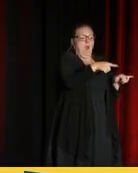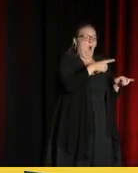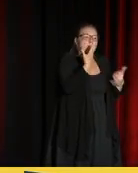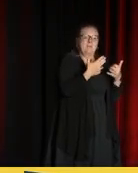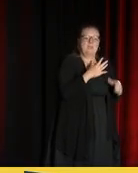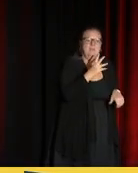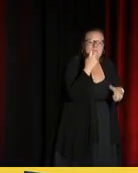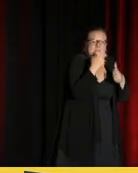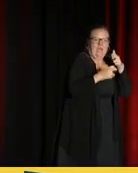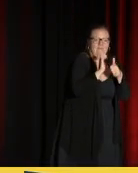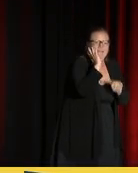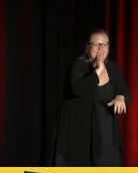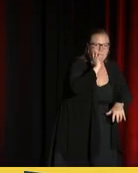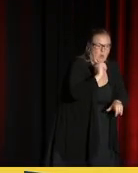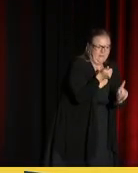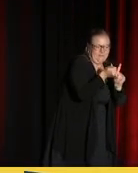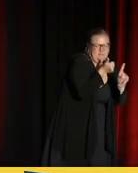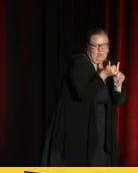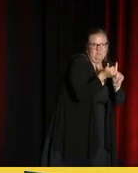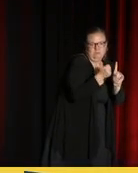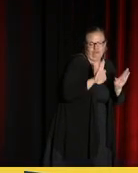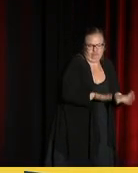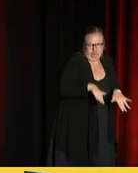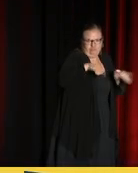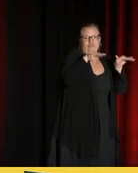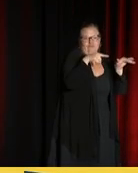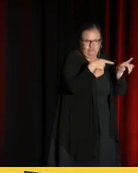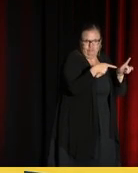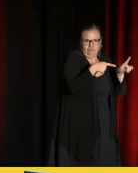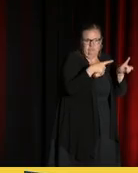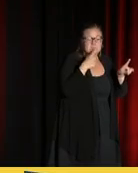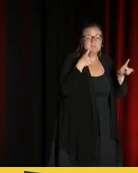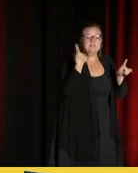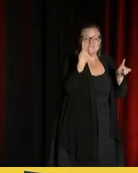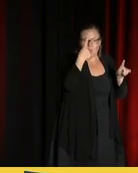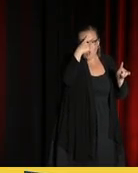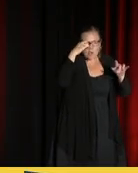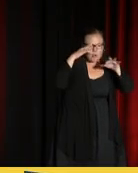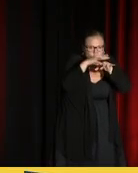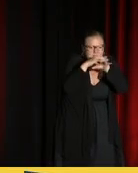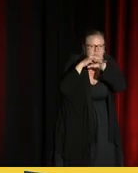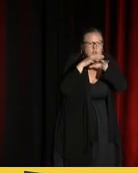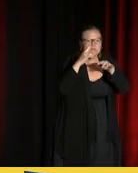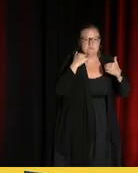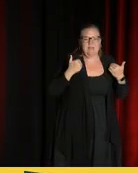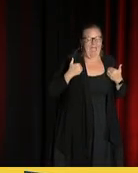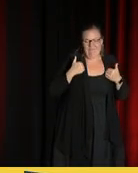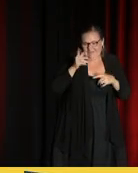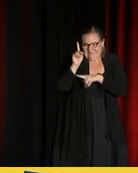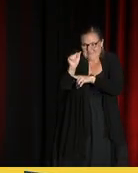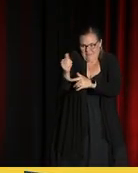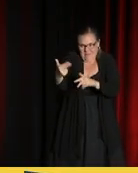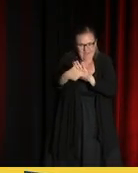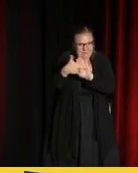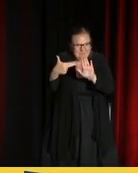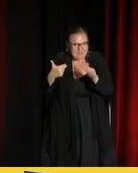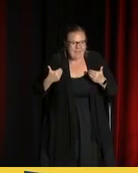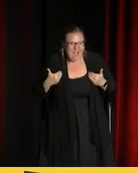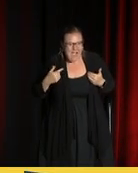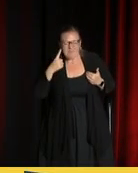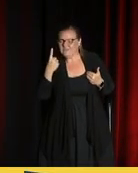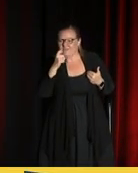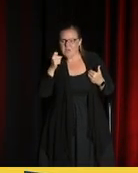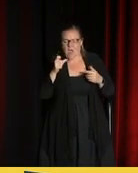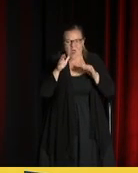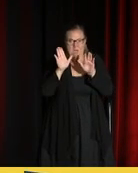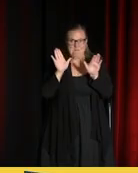hard experiences in their childhood. A person who's neurodiverse, a person with a disability, somebody who doesn't fit in